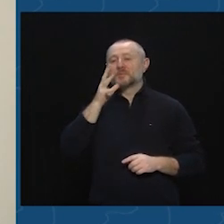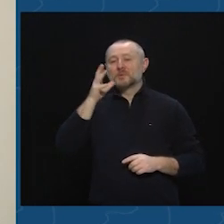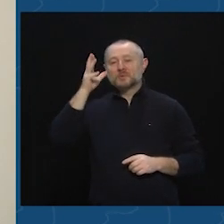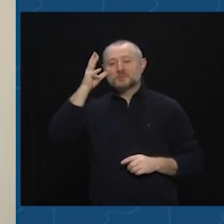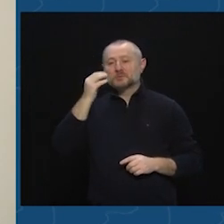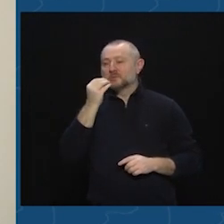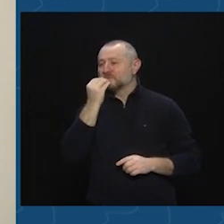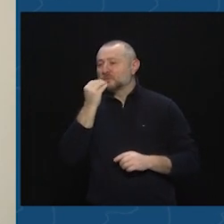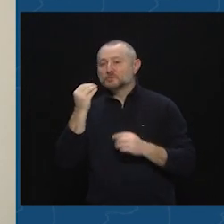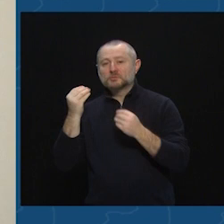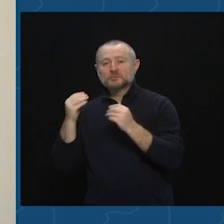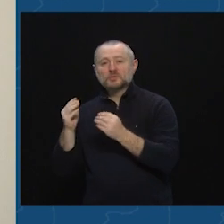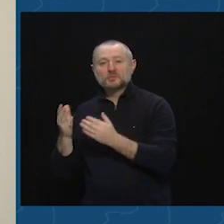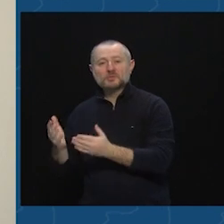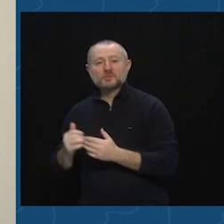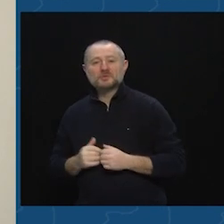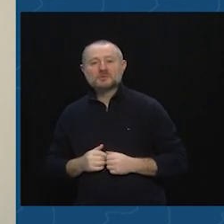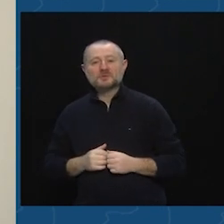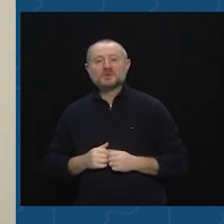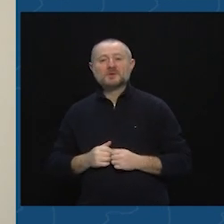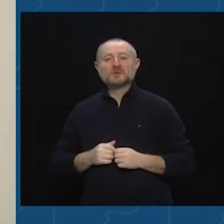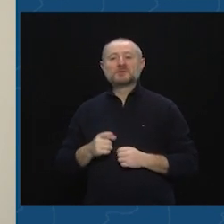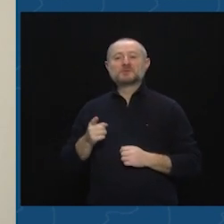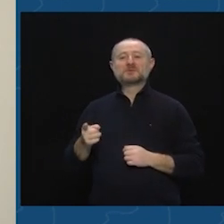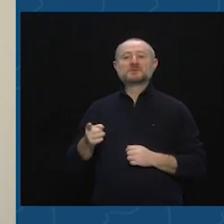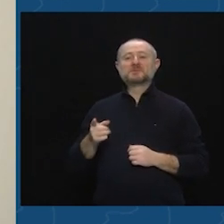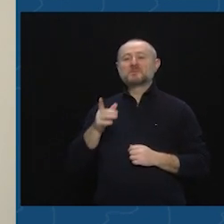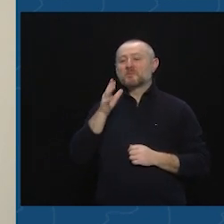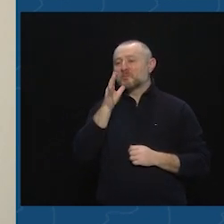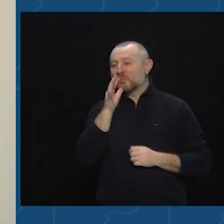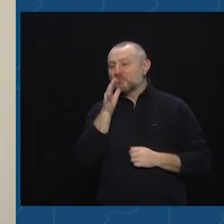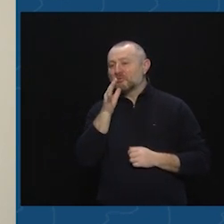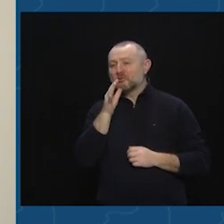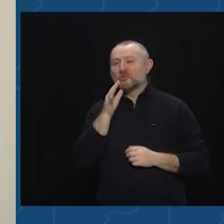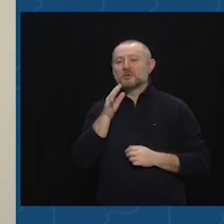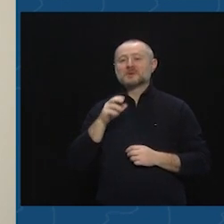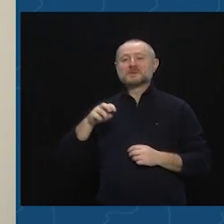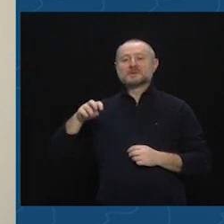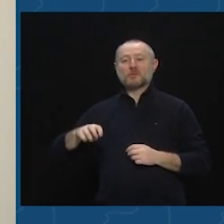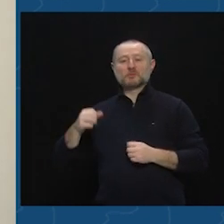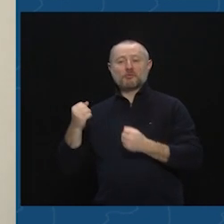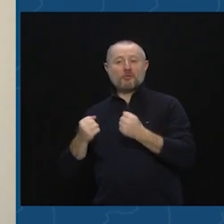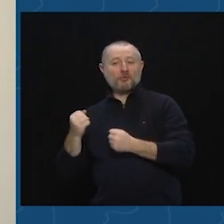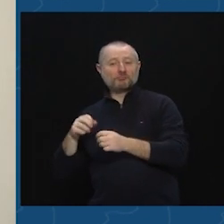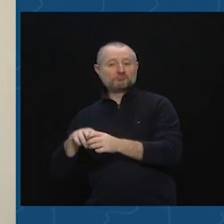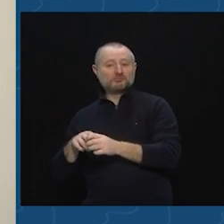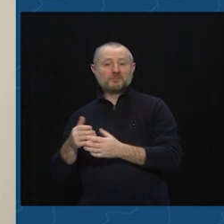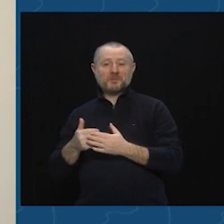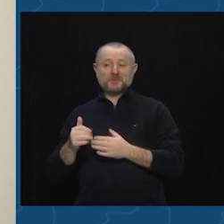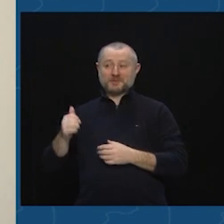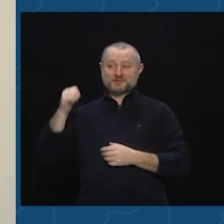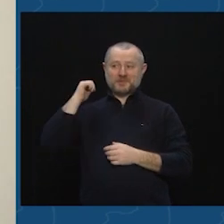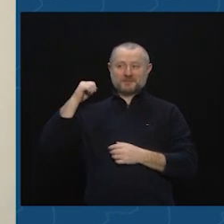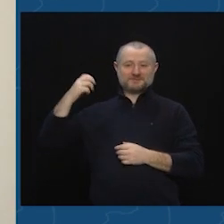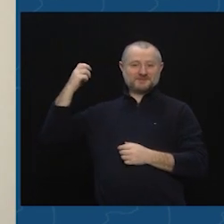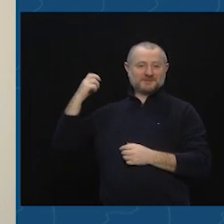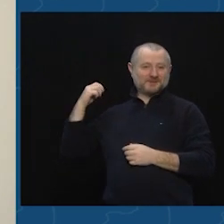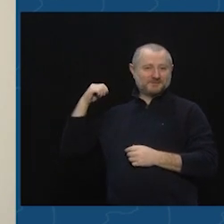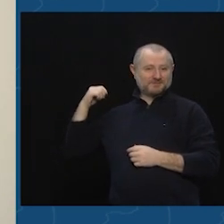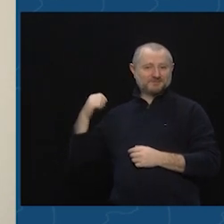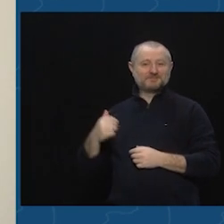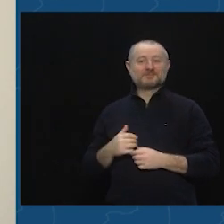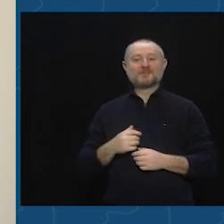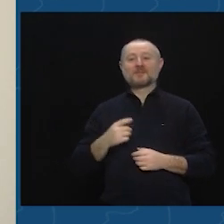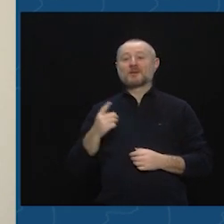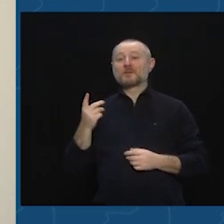and she was sitting in her car seat. And two individuals were out, and one shot